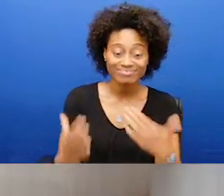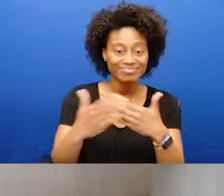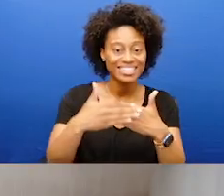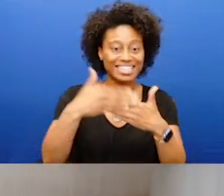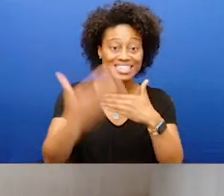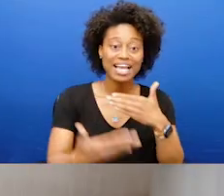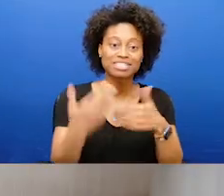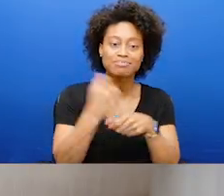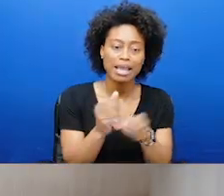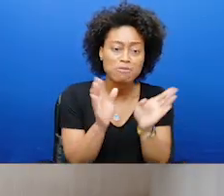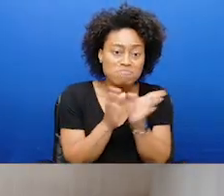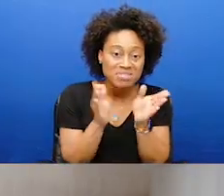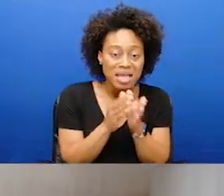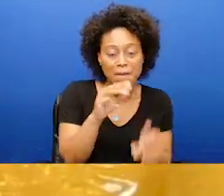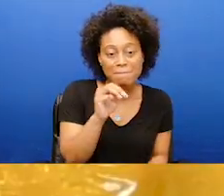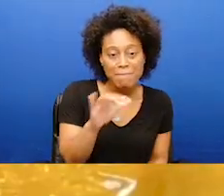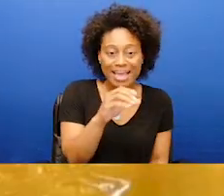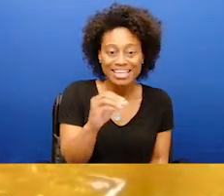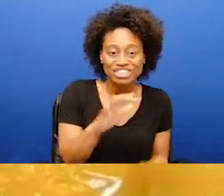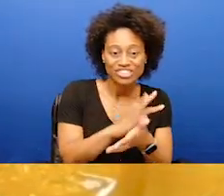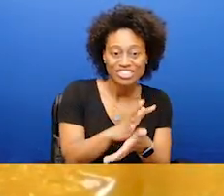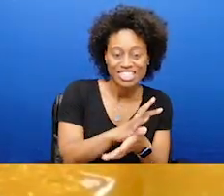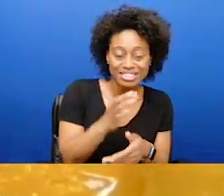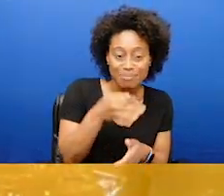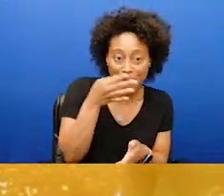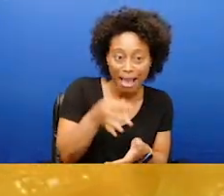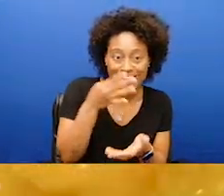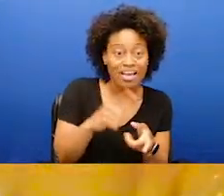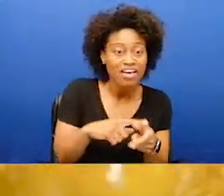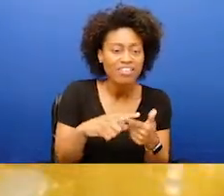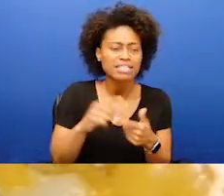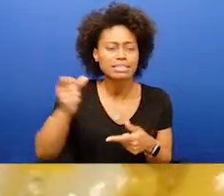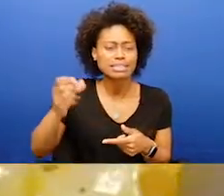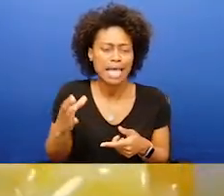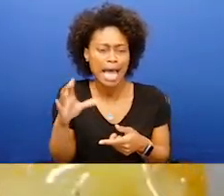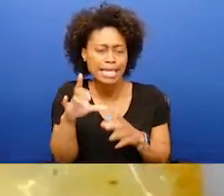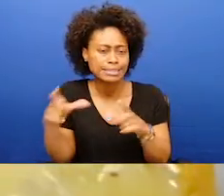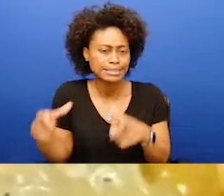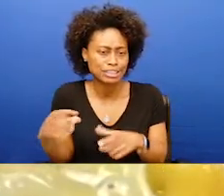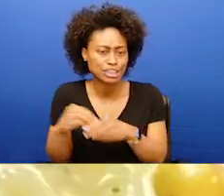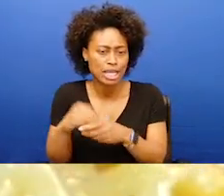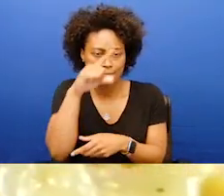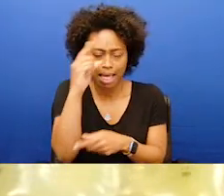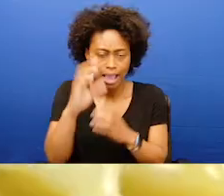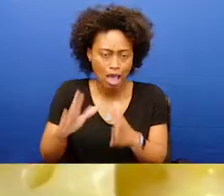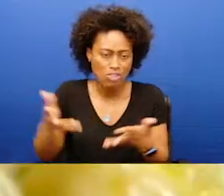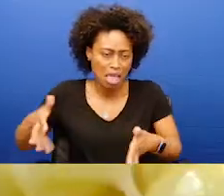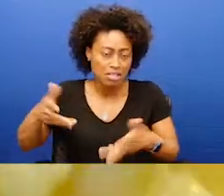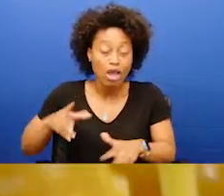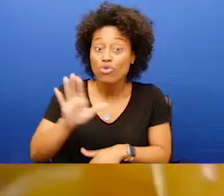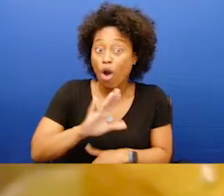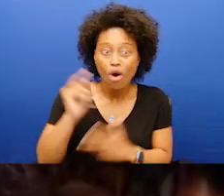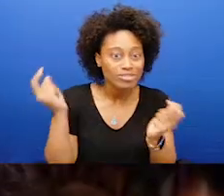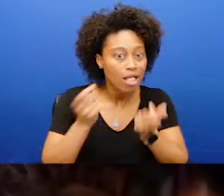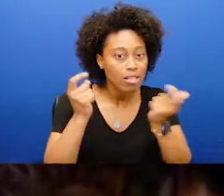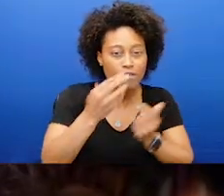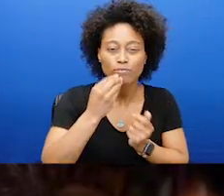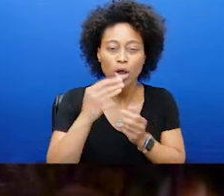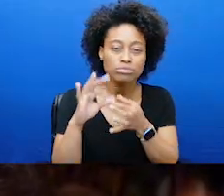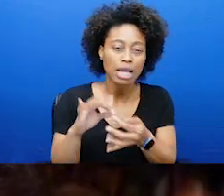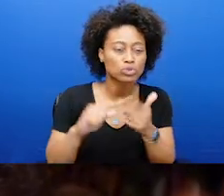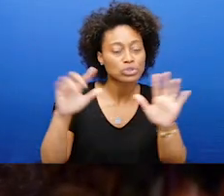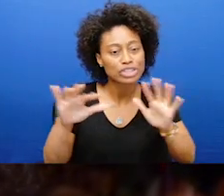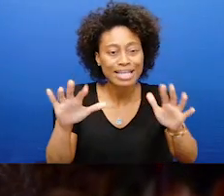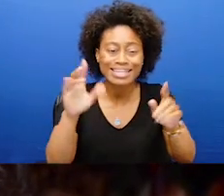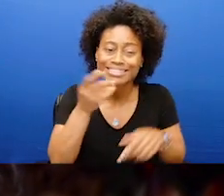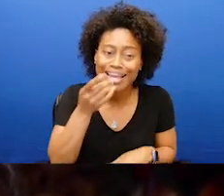Next, we're making mini mac and cheese bites. Mac and cheese is more than a side dish in Black households. It's celebration food. It's tied to